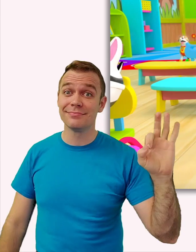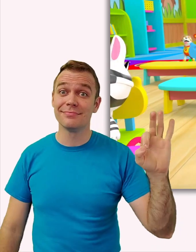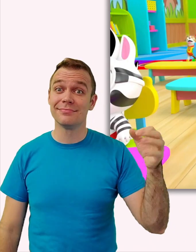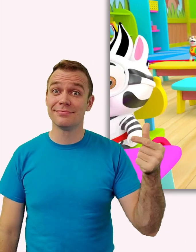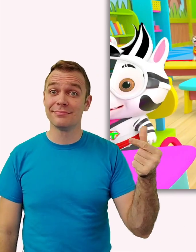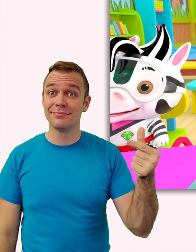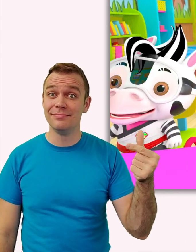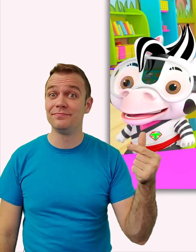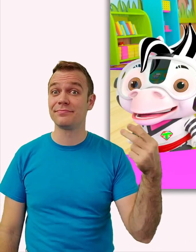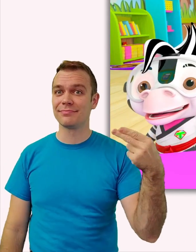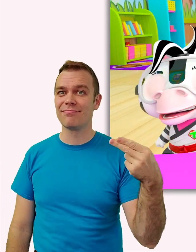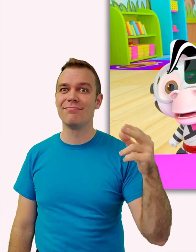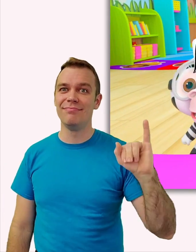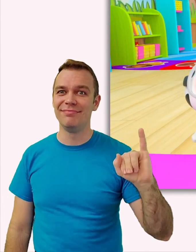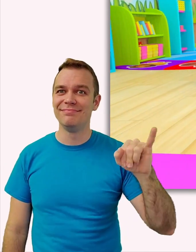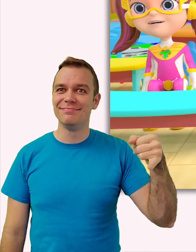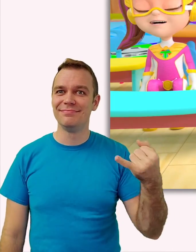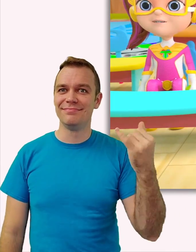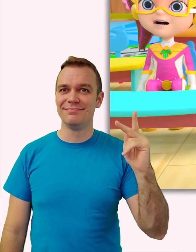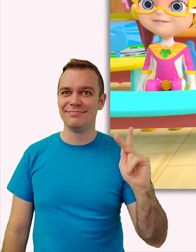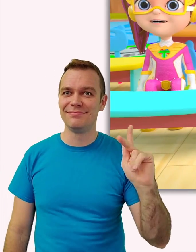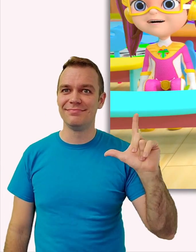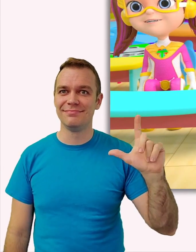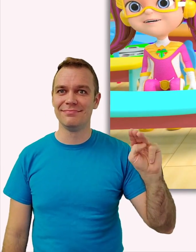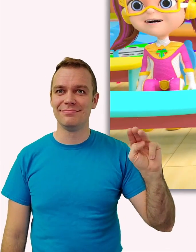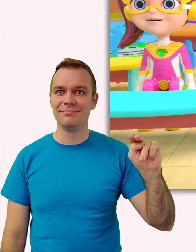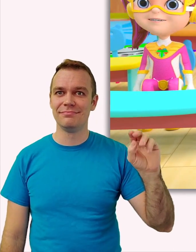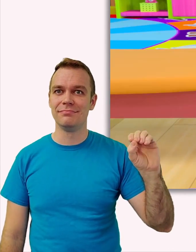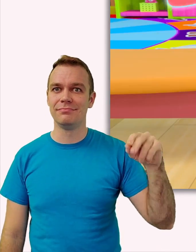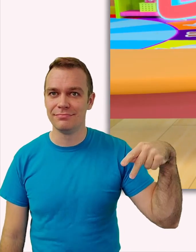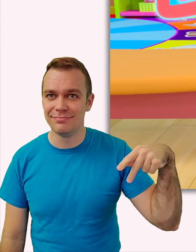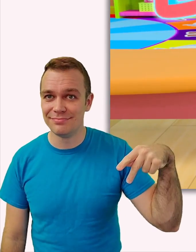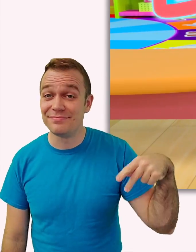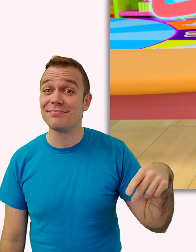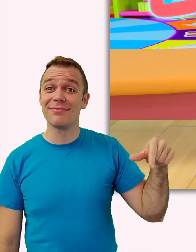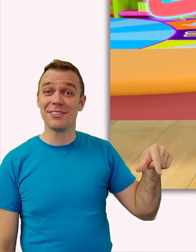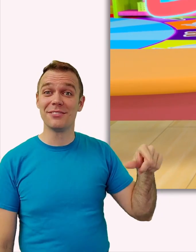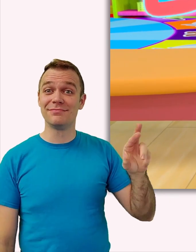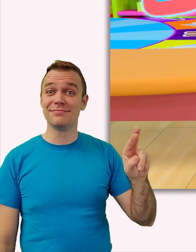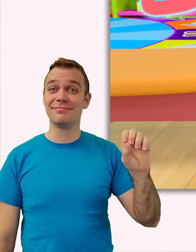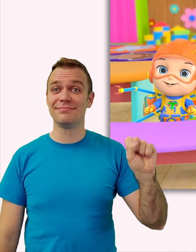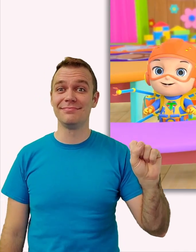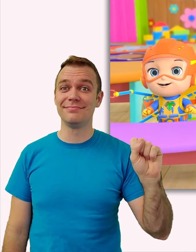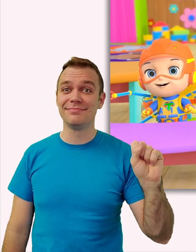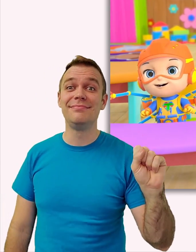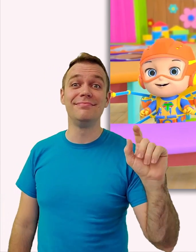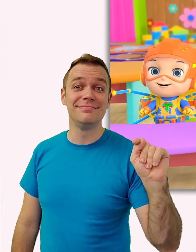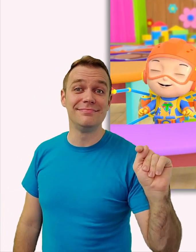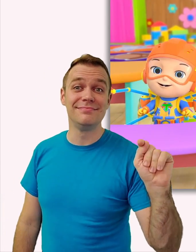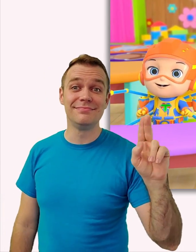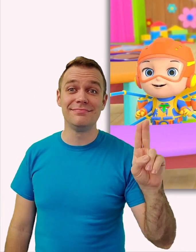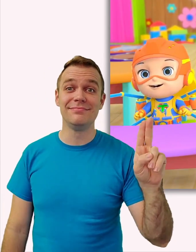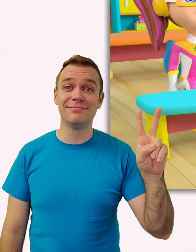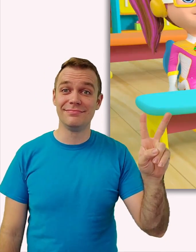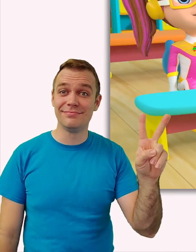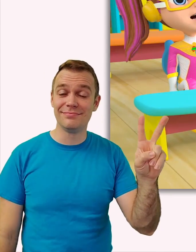C, D, E, F, G H, I, J, K, L, M, N, O, P Q, R,